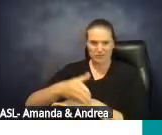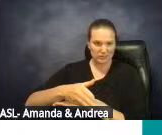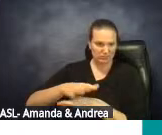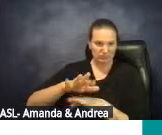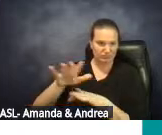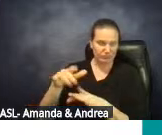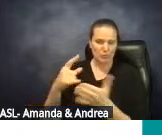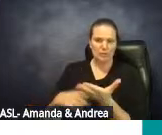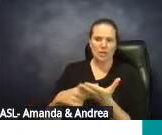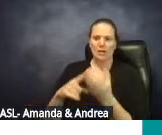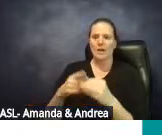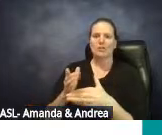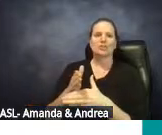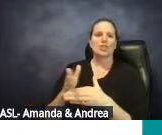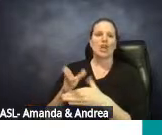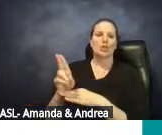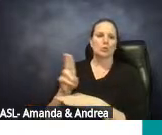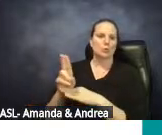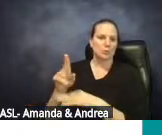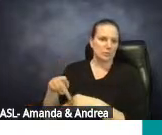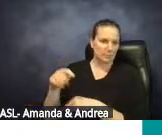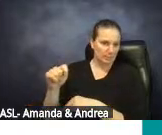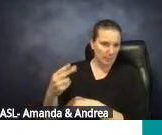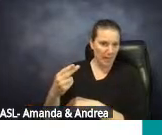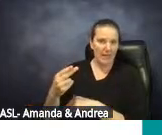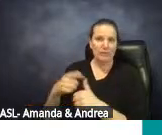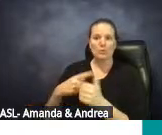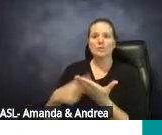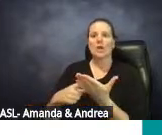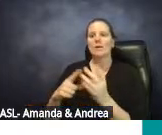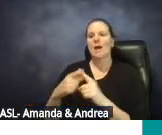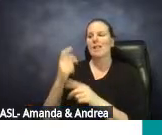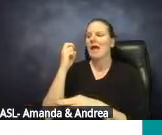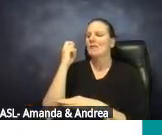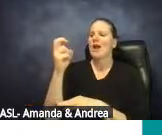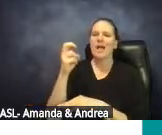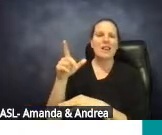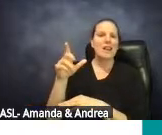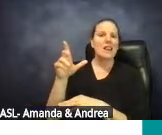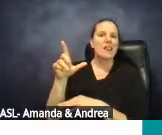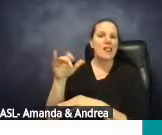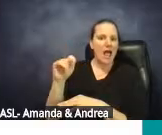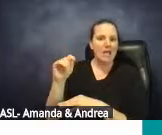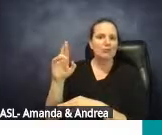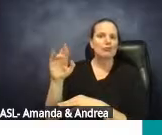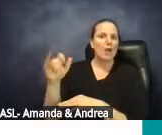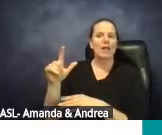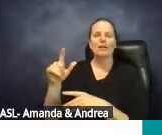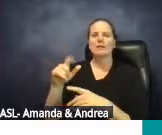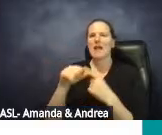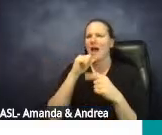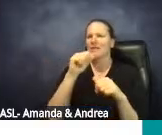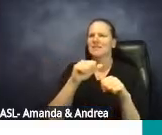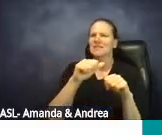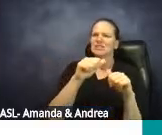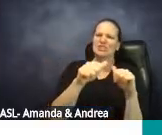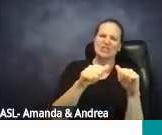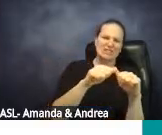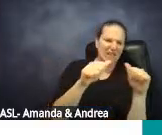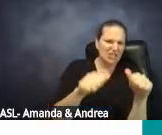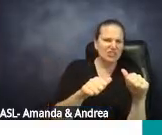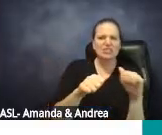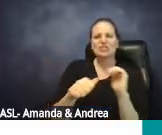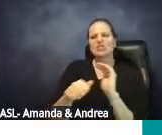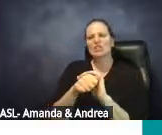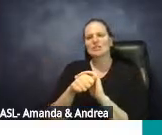the shared use path. We'll talk about light rail, not as much the stations and shelters, but the light rail bridge. I'm going to stop